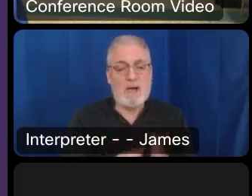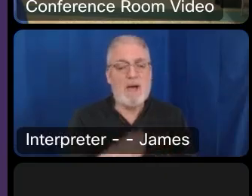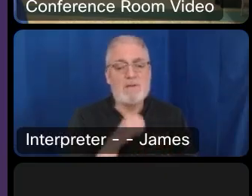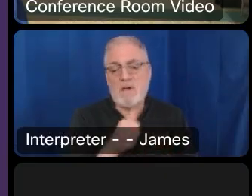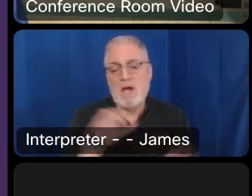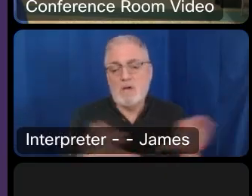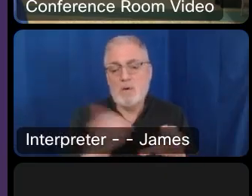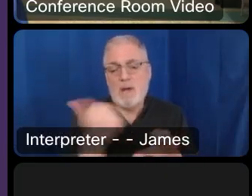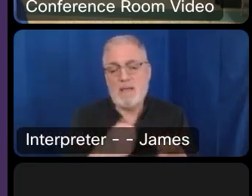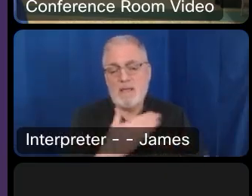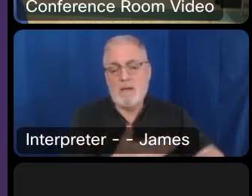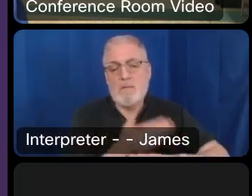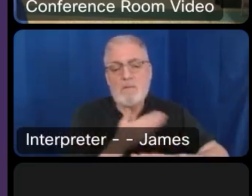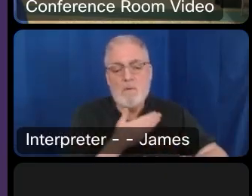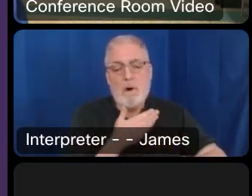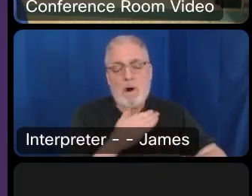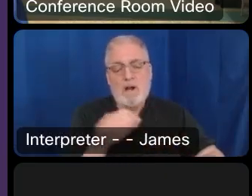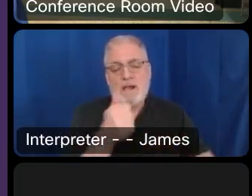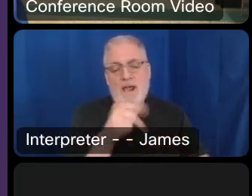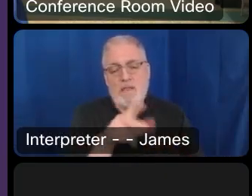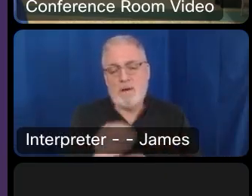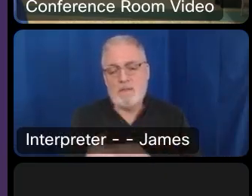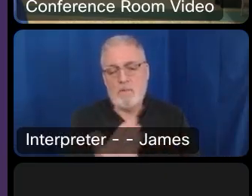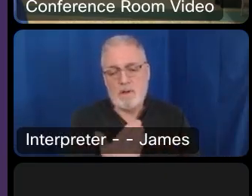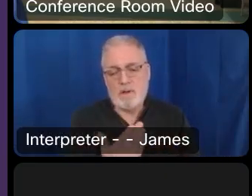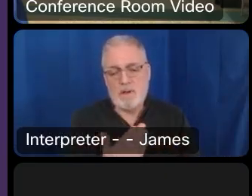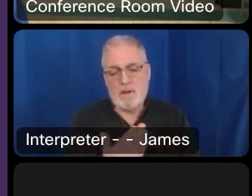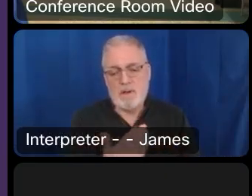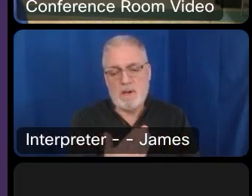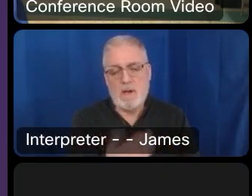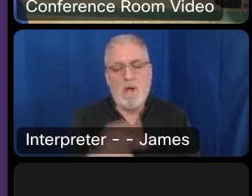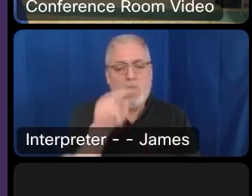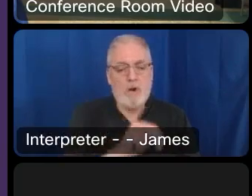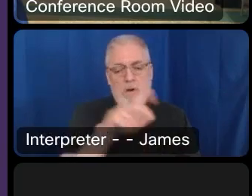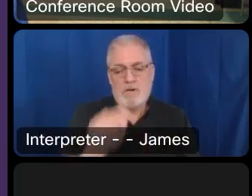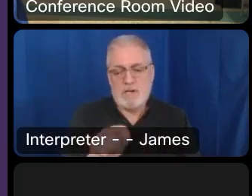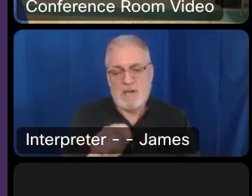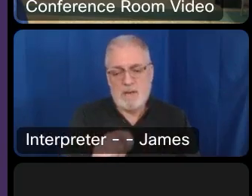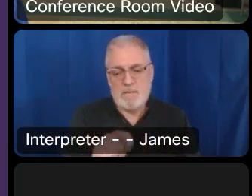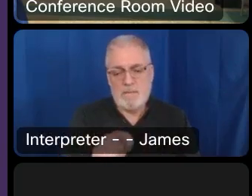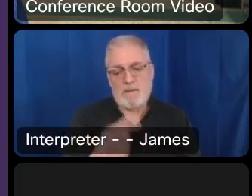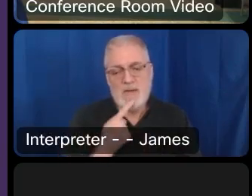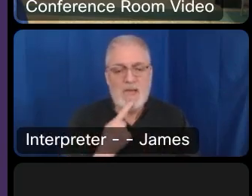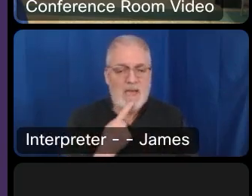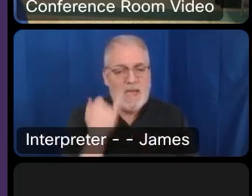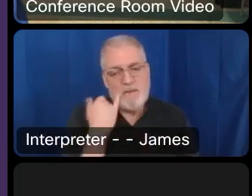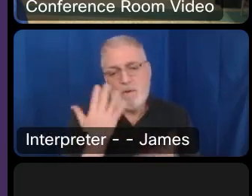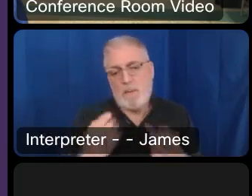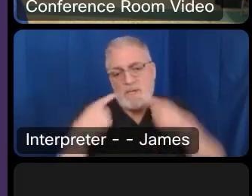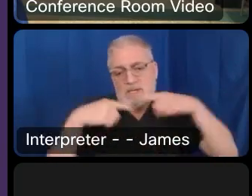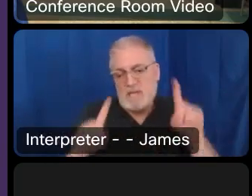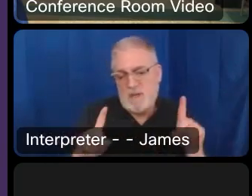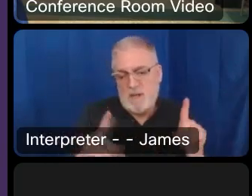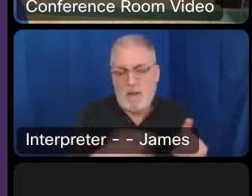If they're talking to a neurotypical person, that neurotypical person might say, hey, if you want to be successful and if you want to have a job, you're going to need to work